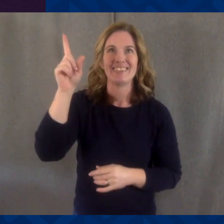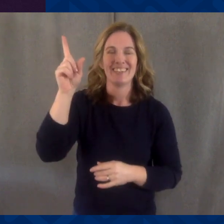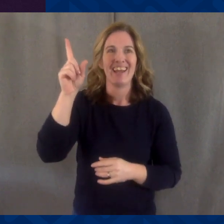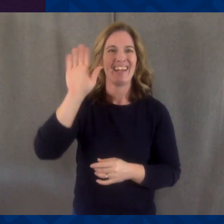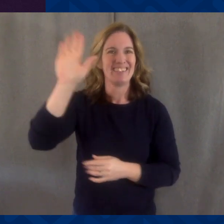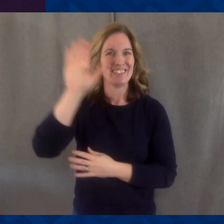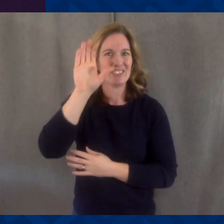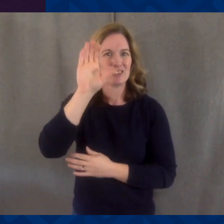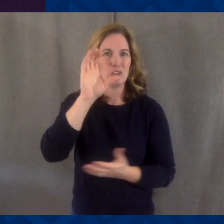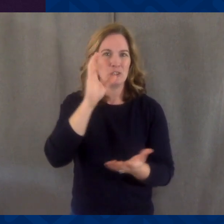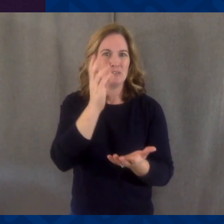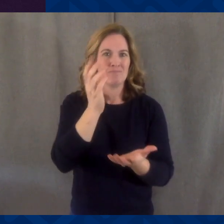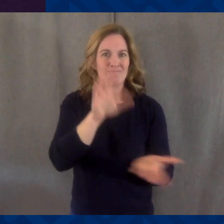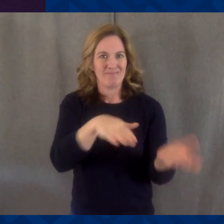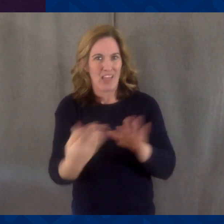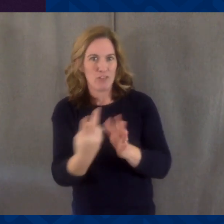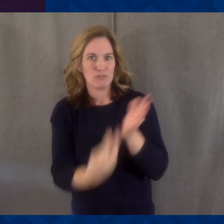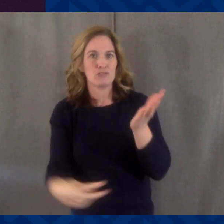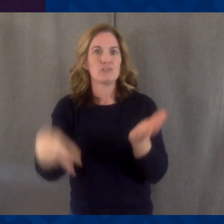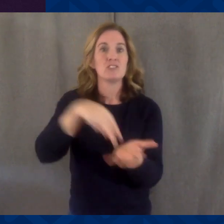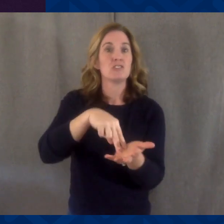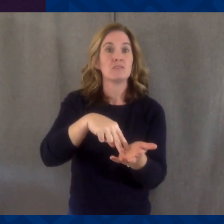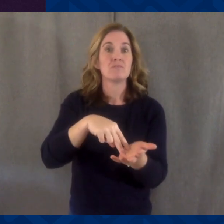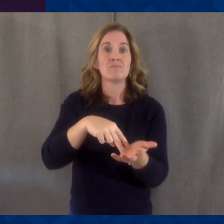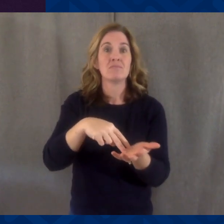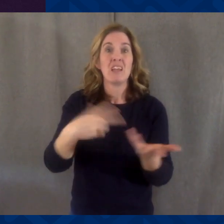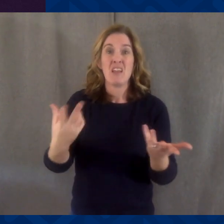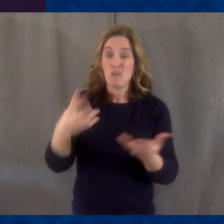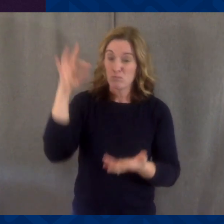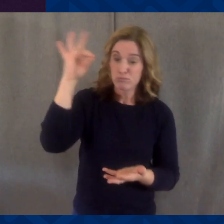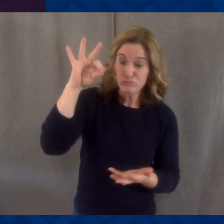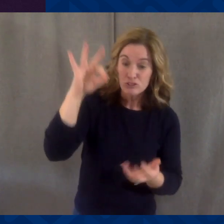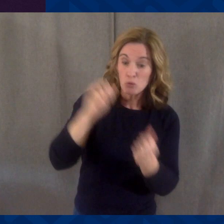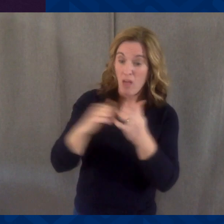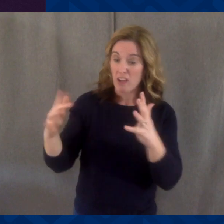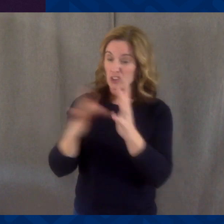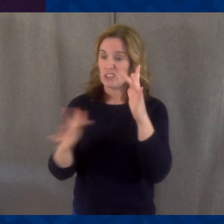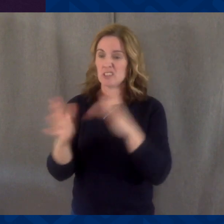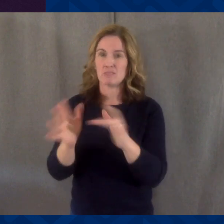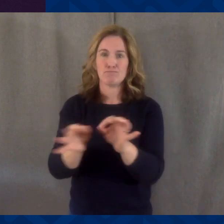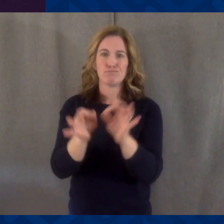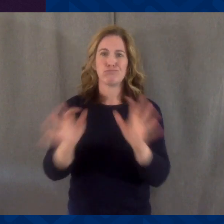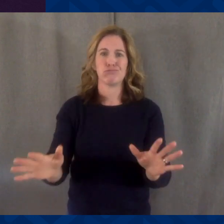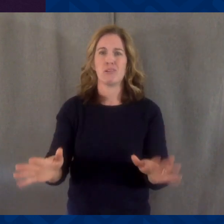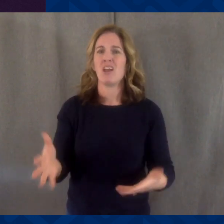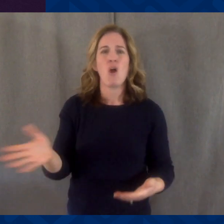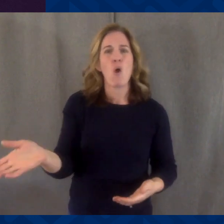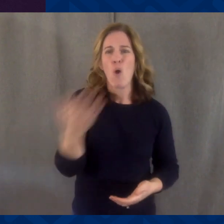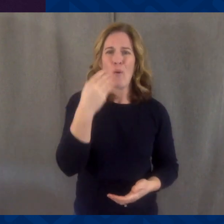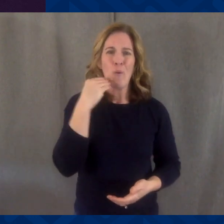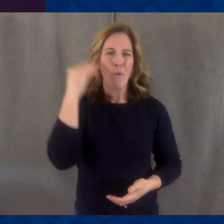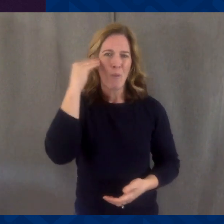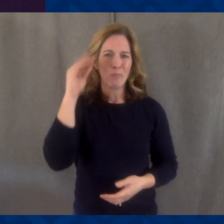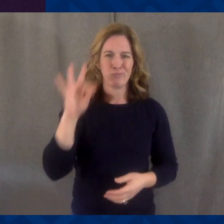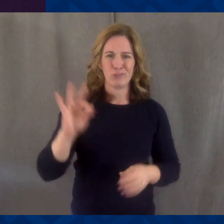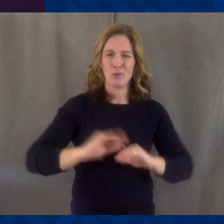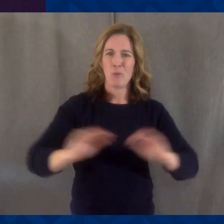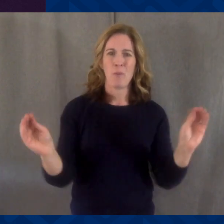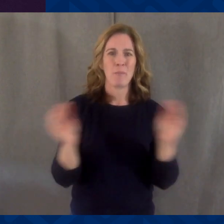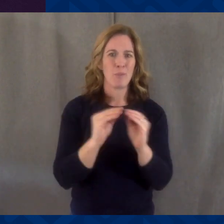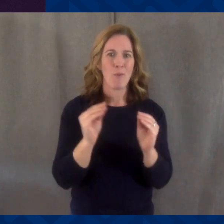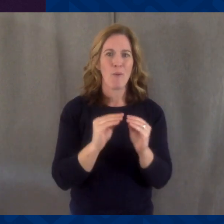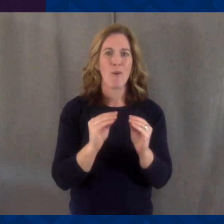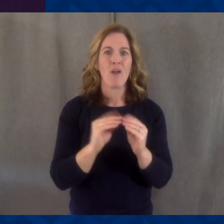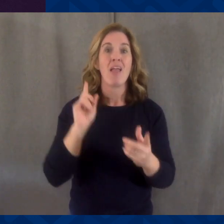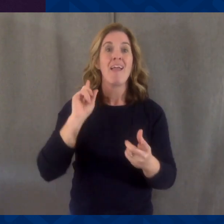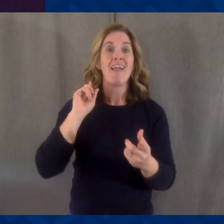in it. No Christ in your sermon, sir? Then go home and never preach again until you